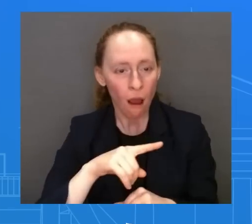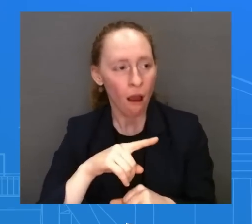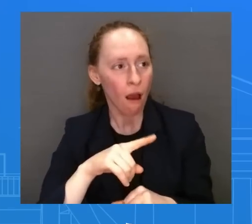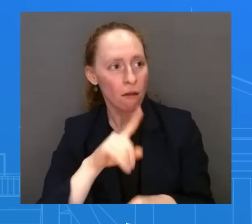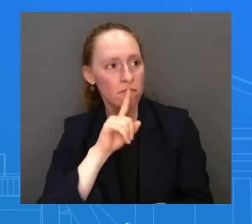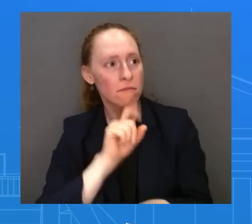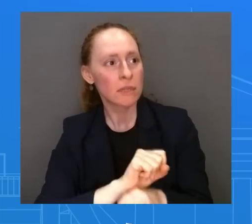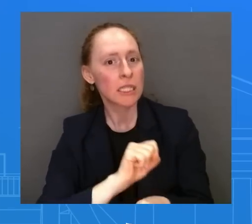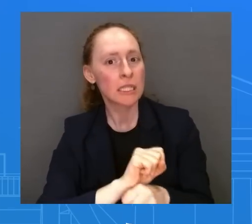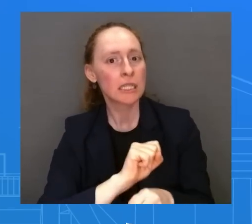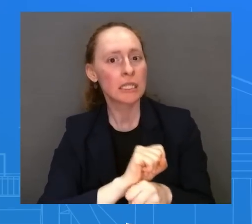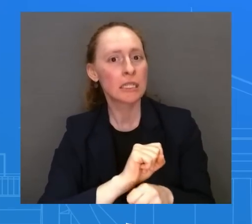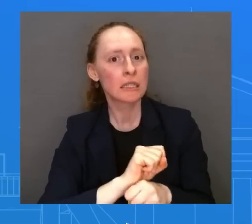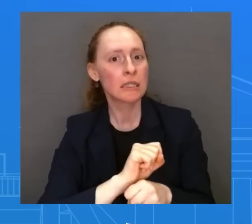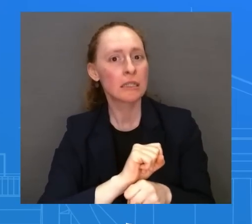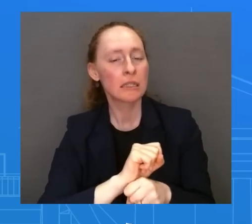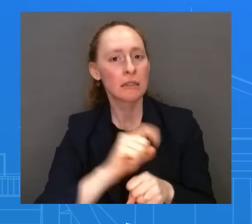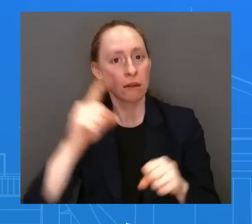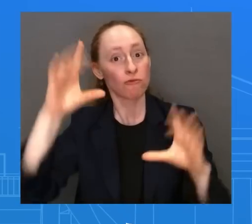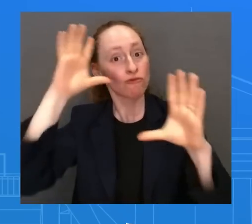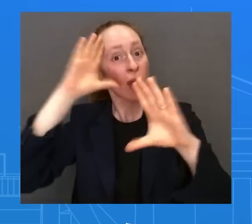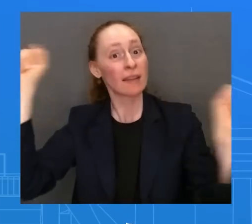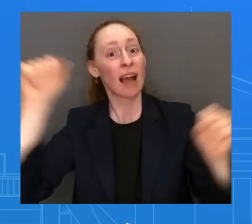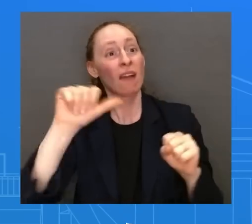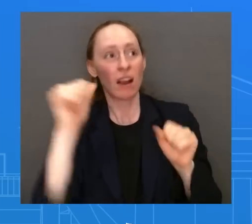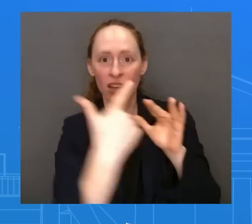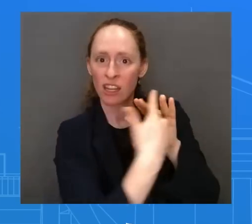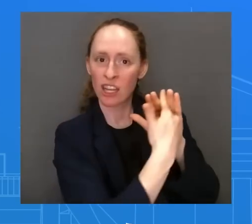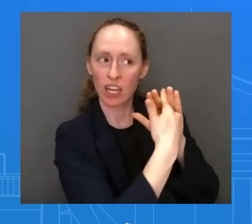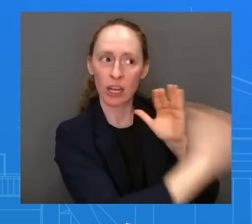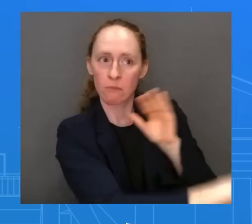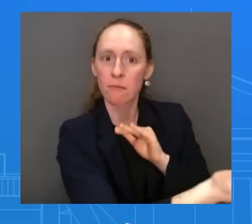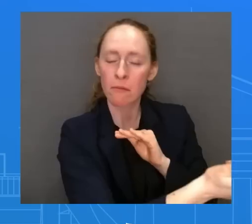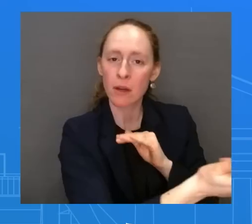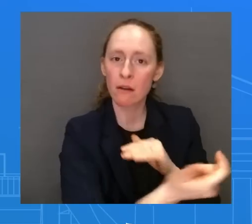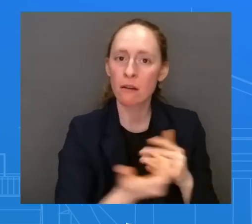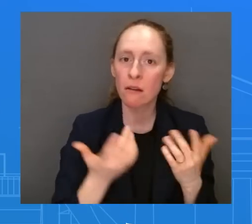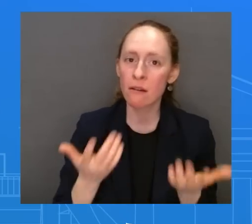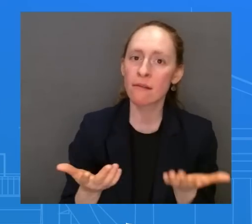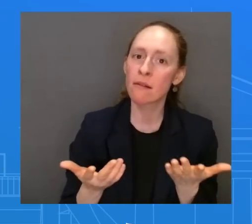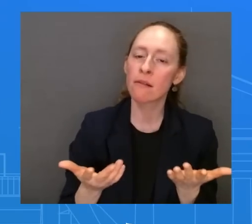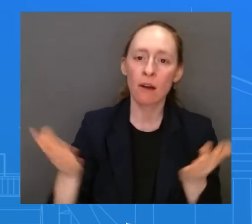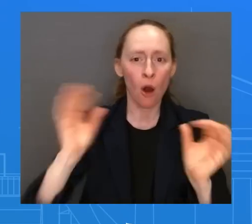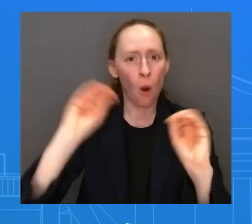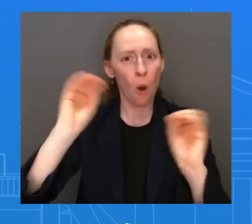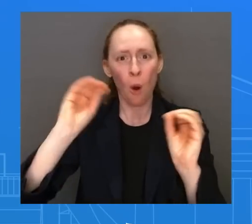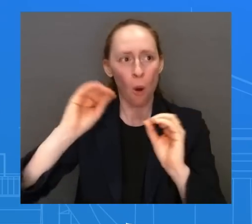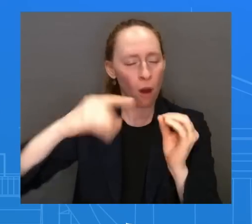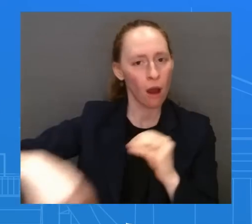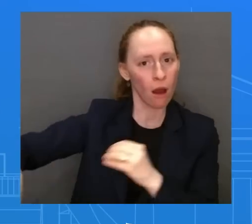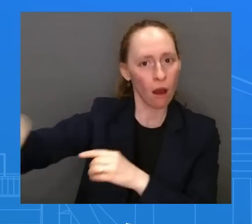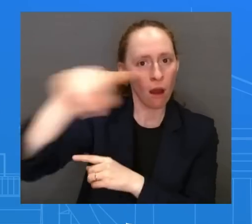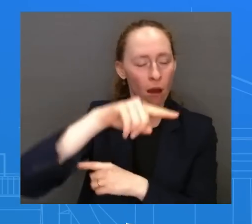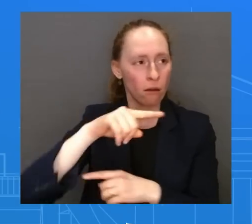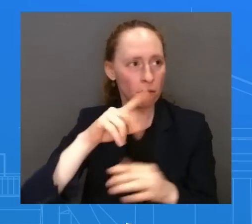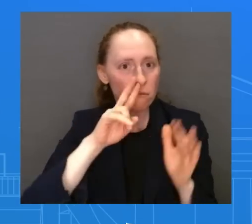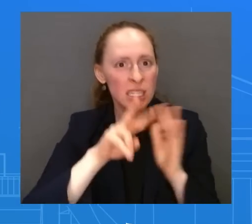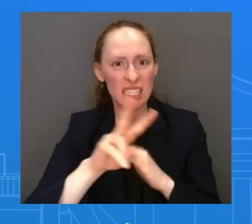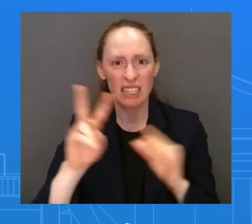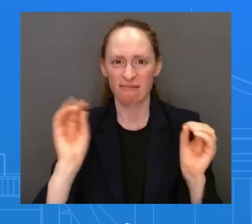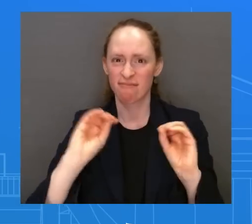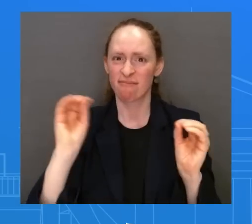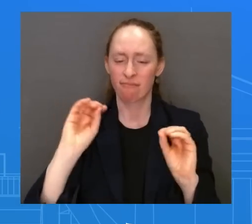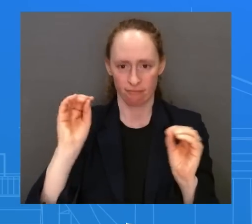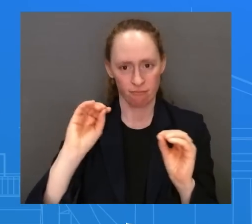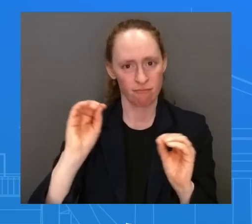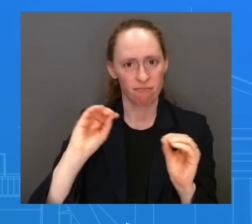on the 15th of August and no agency predicted that more that the more than three hundred thousand trained and equipped Afghan National